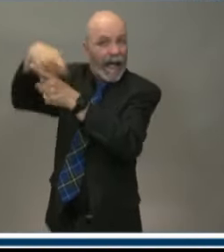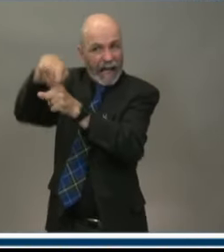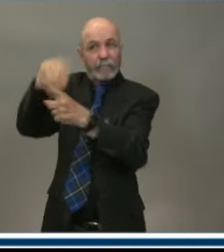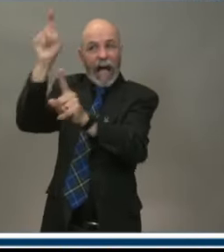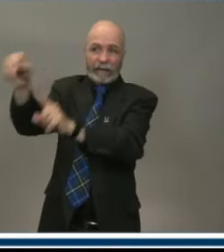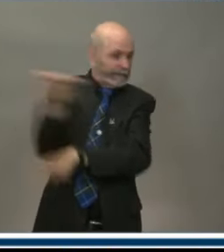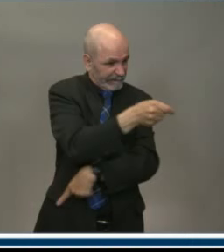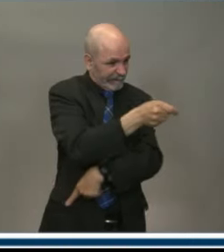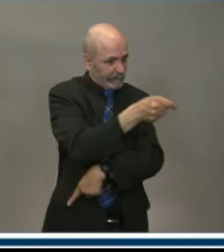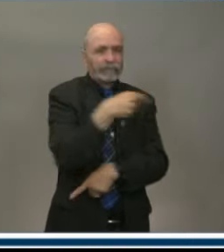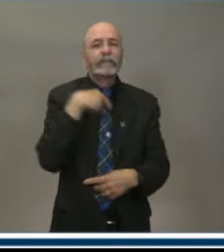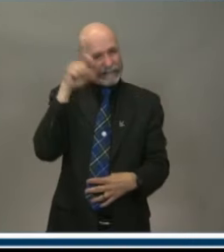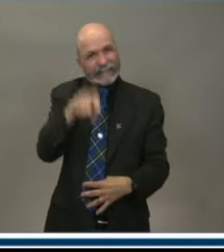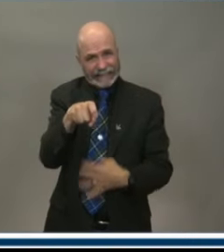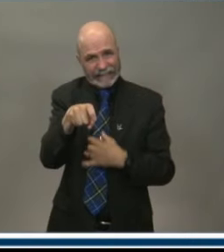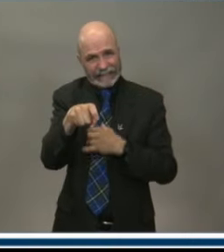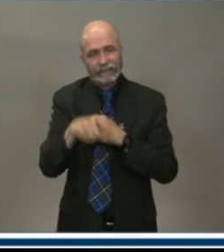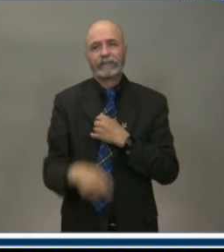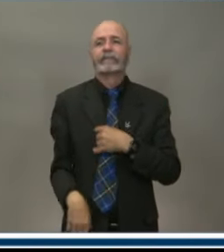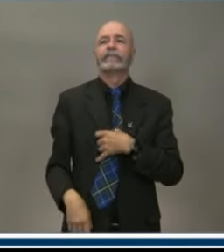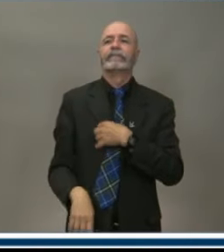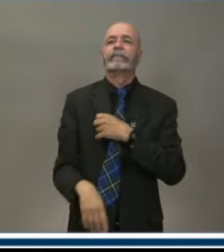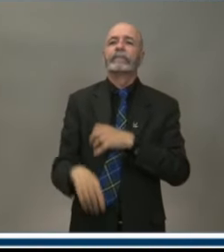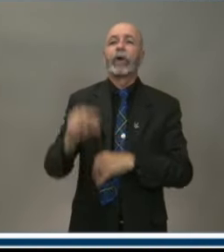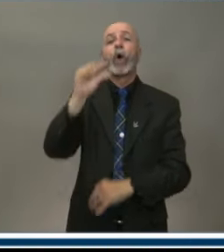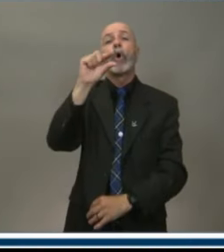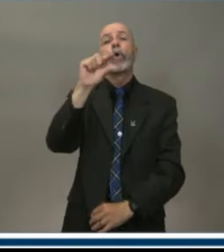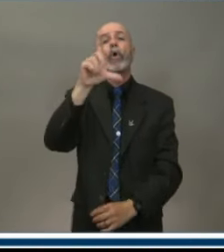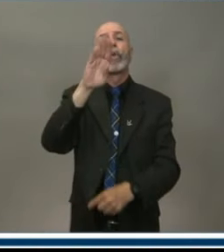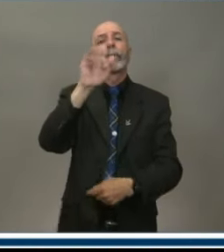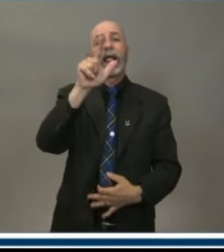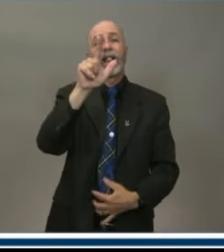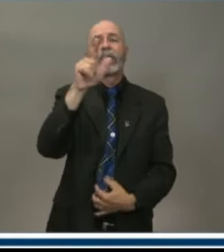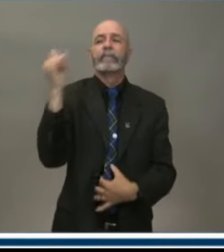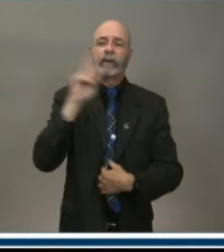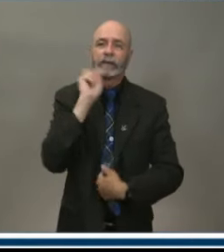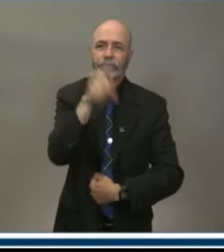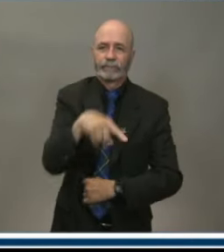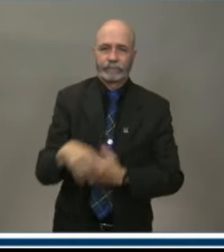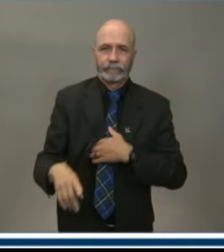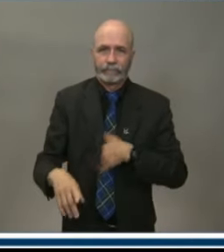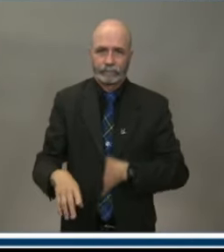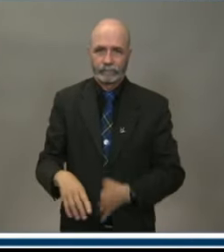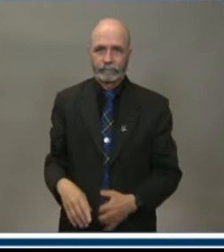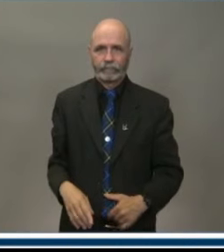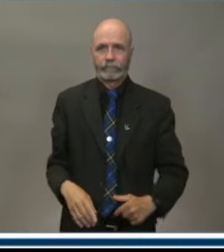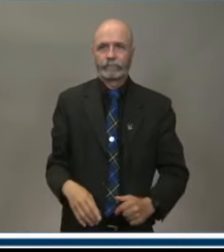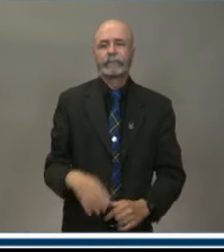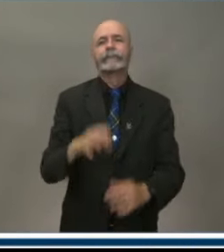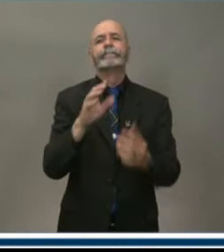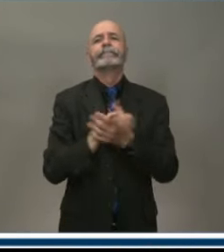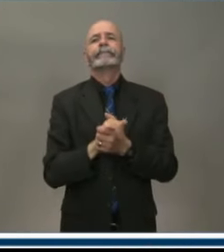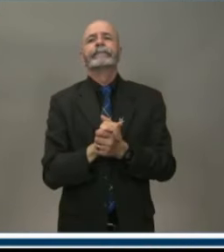ahead, Alicia. Thanks. I'm just wondering if we can get confirmation on how many